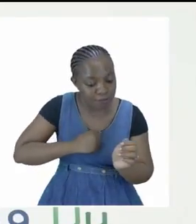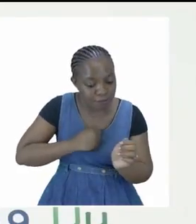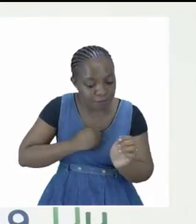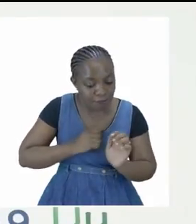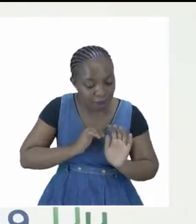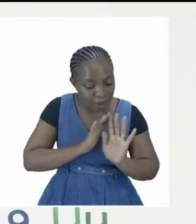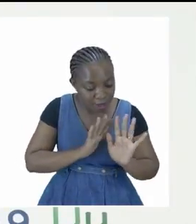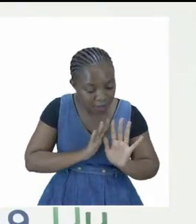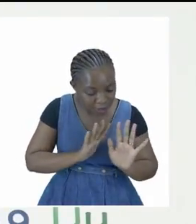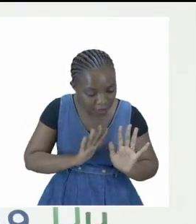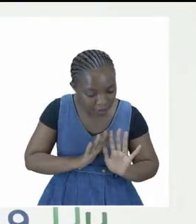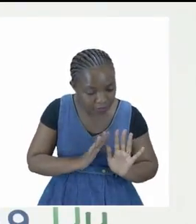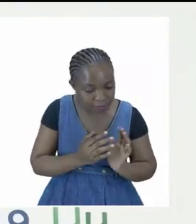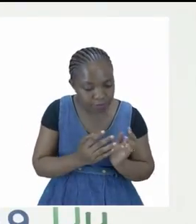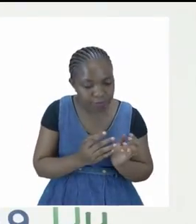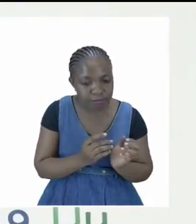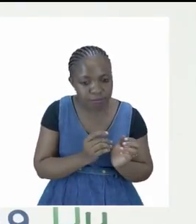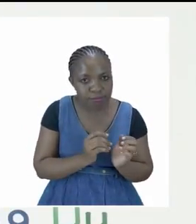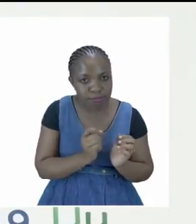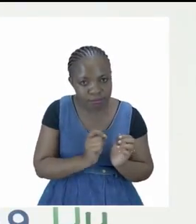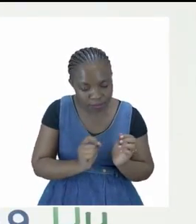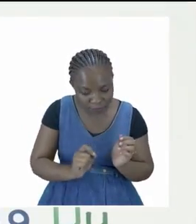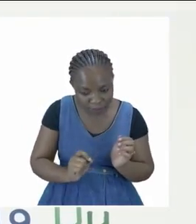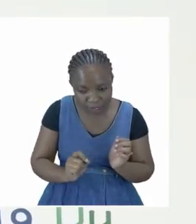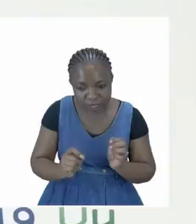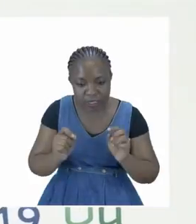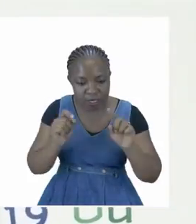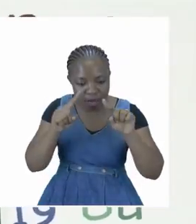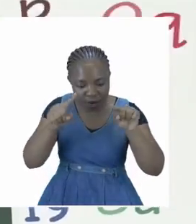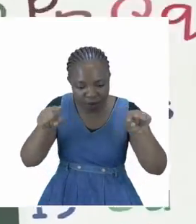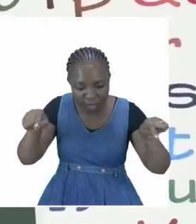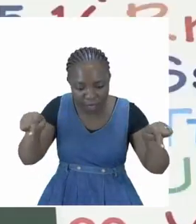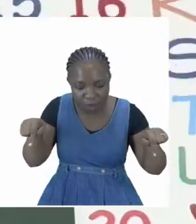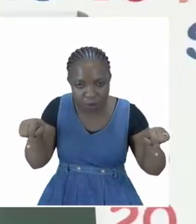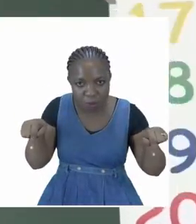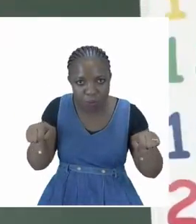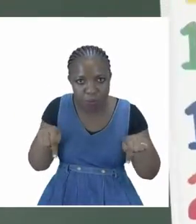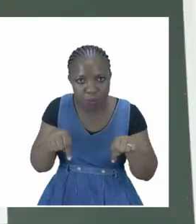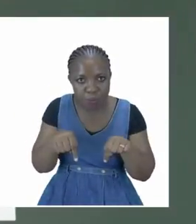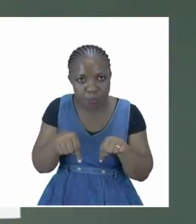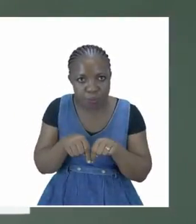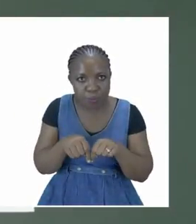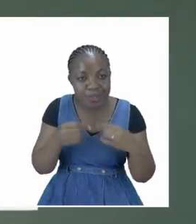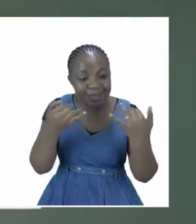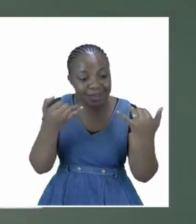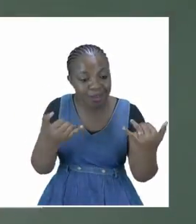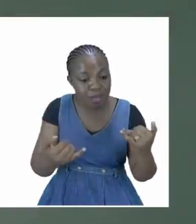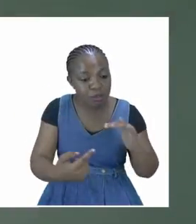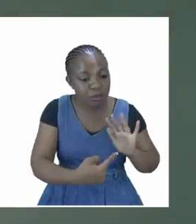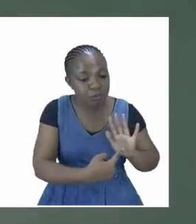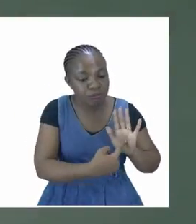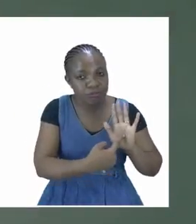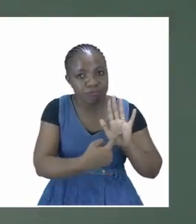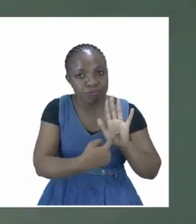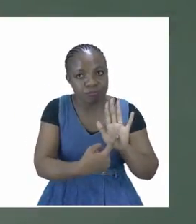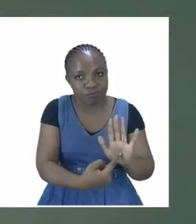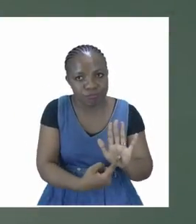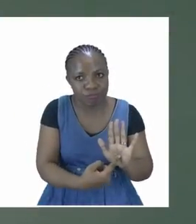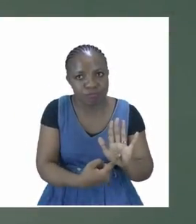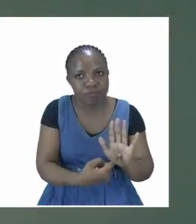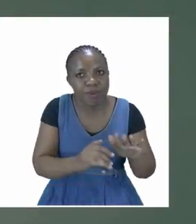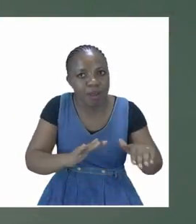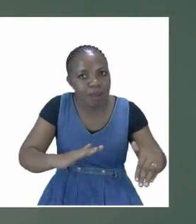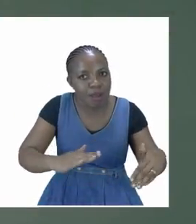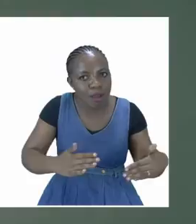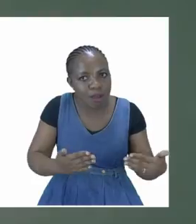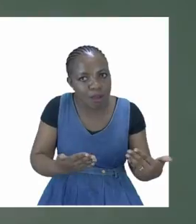my numbers here on the board. You are going to do it with me as we go along. Please make sure that